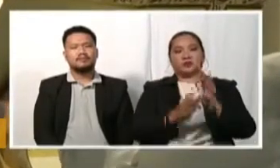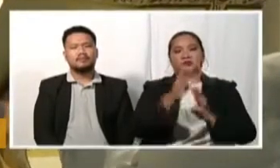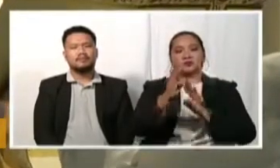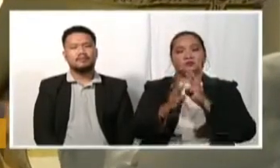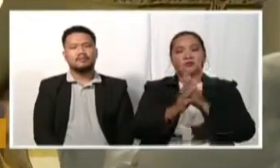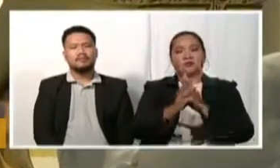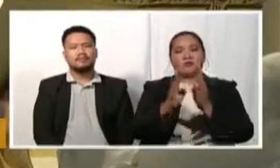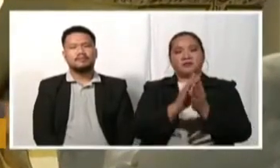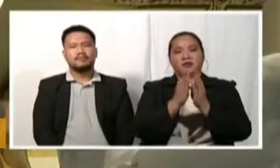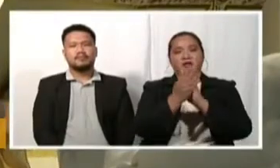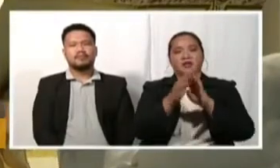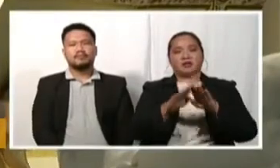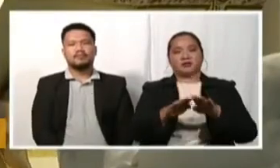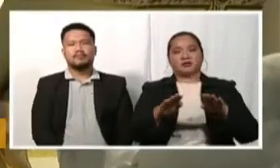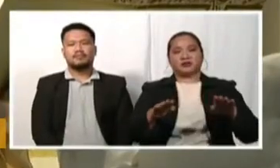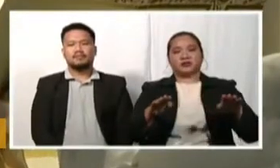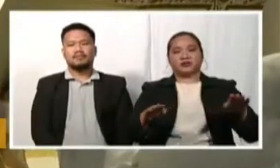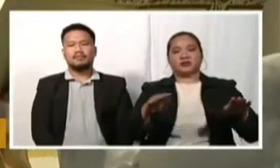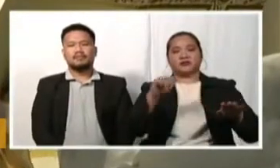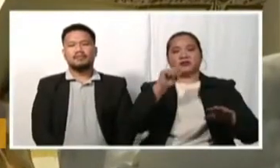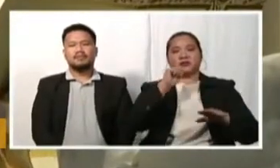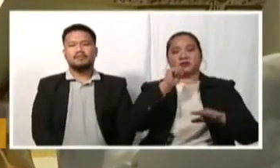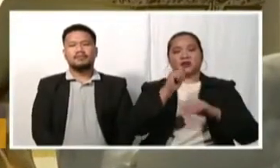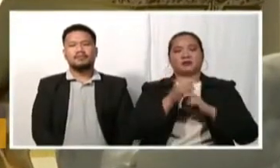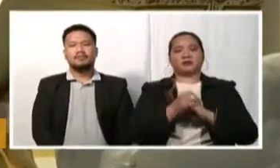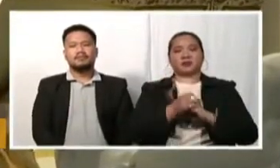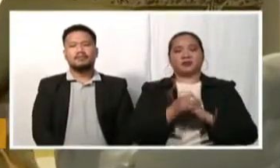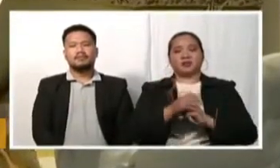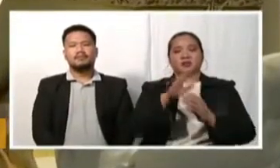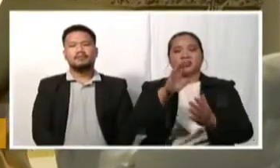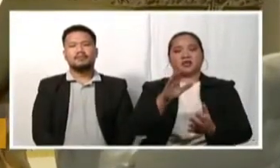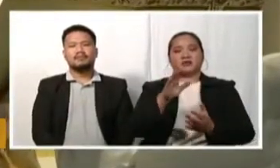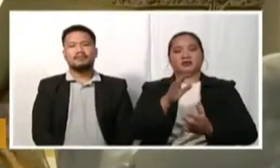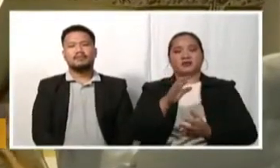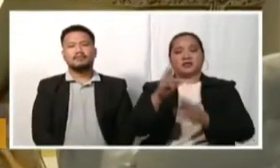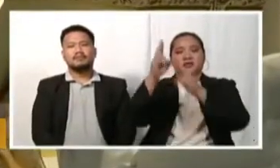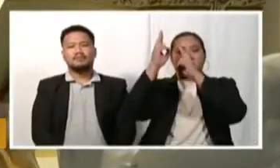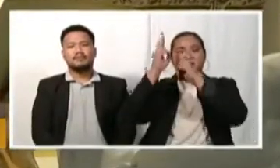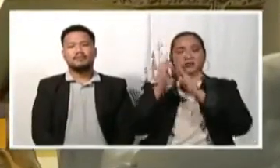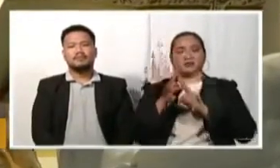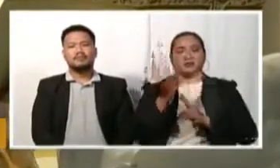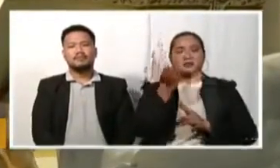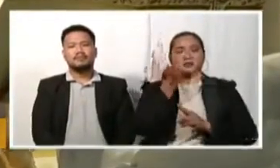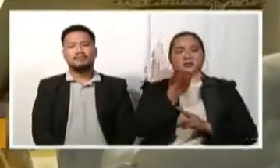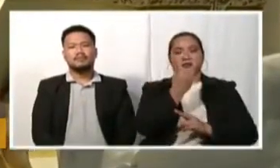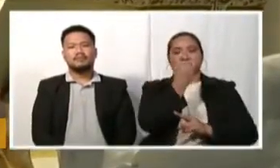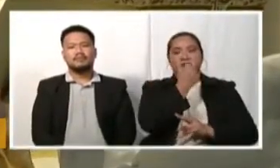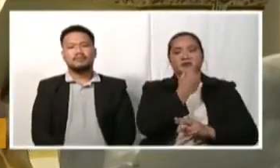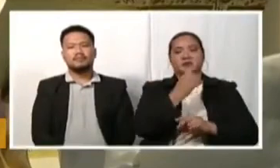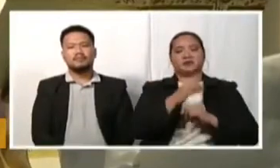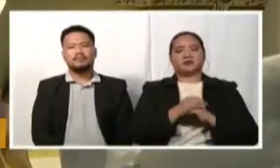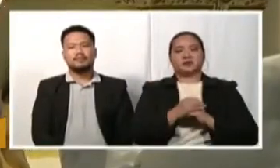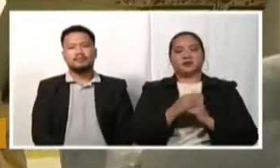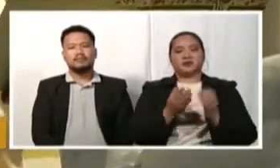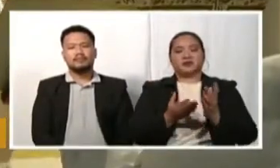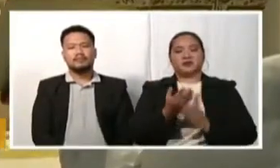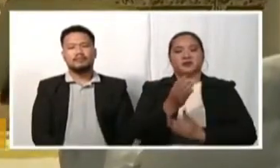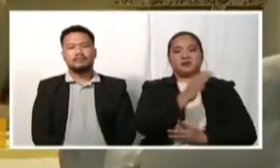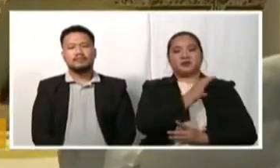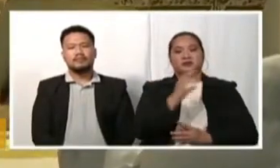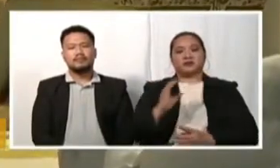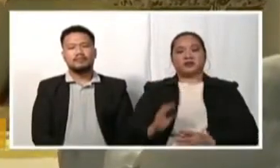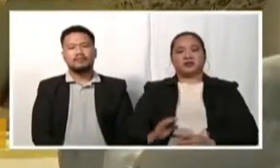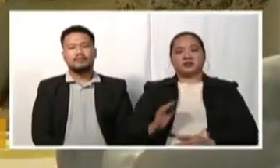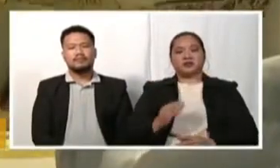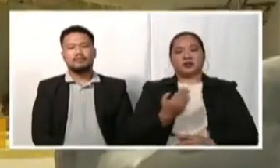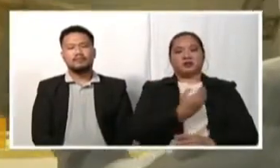may become children of Abraham and inherit the dignity of Israel's birthright through Christ